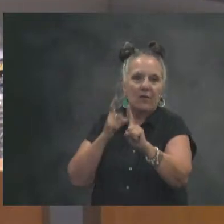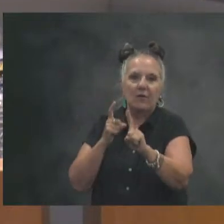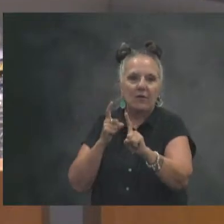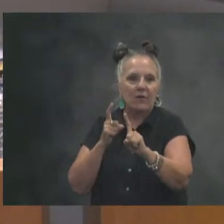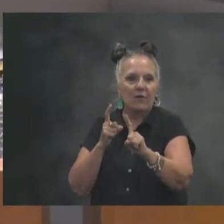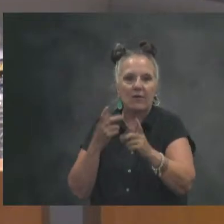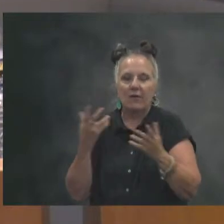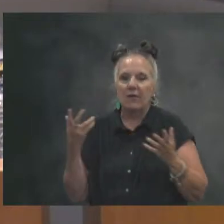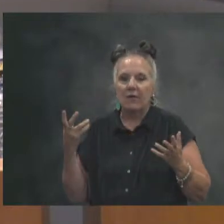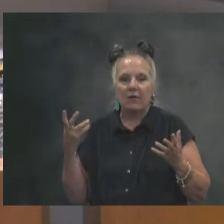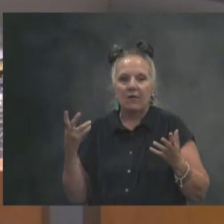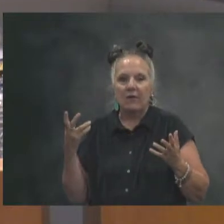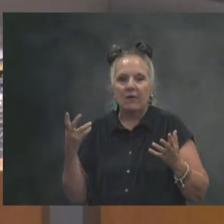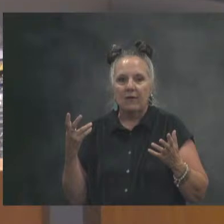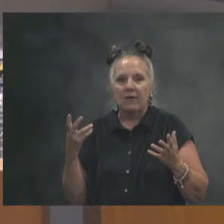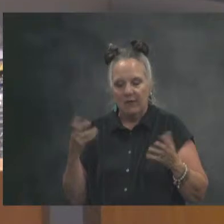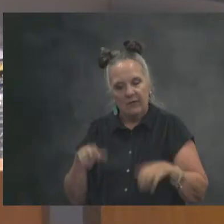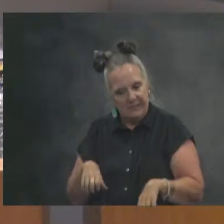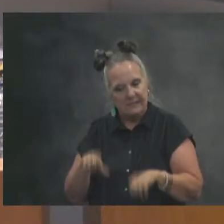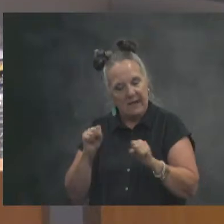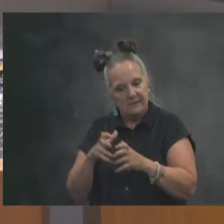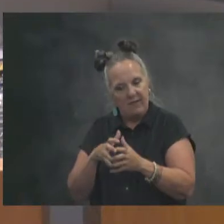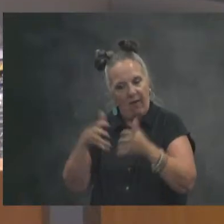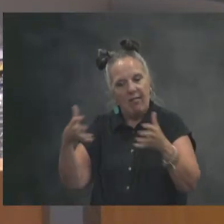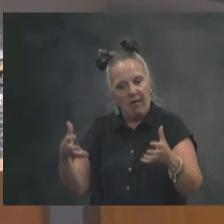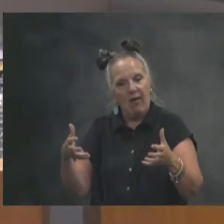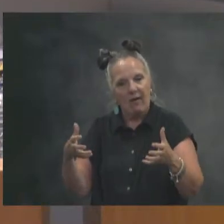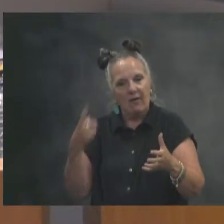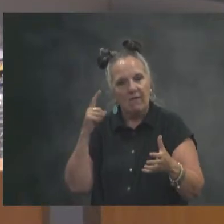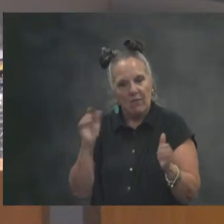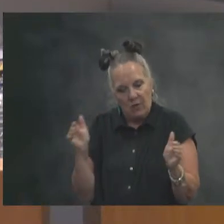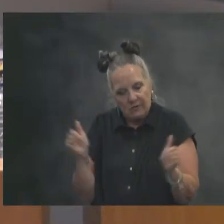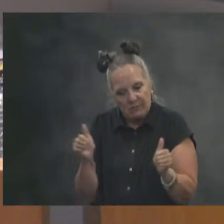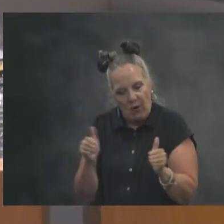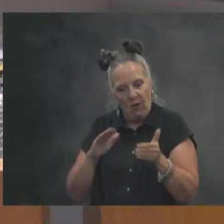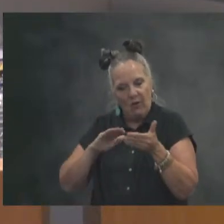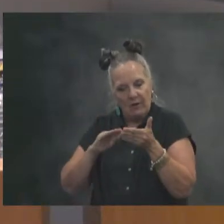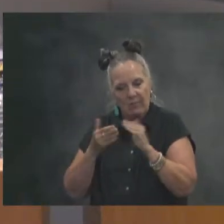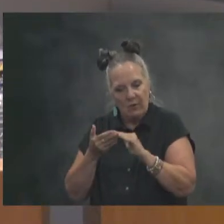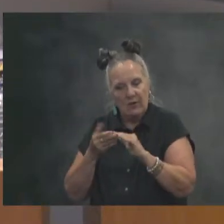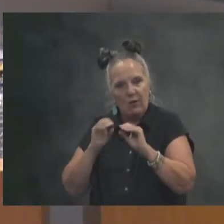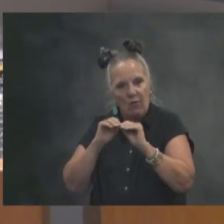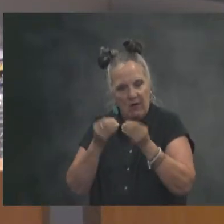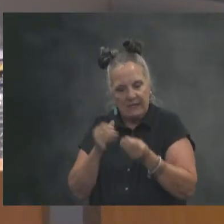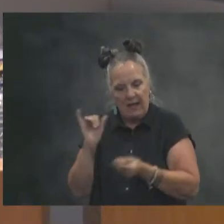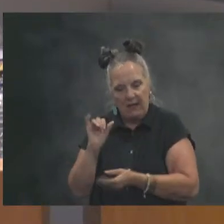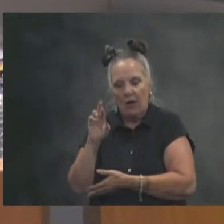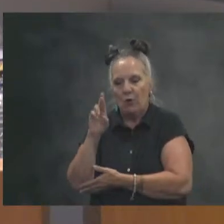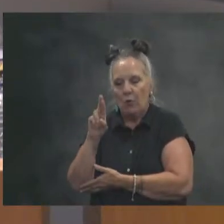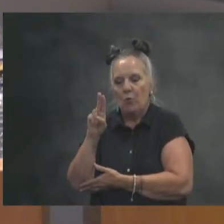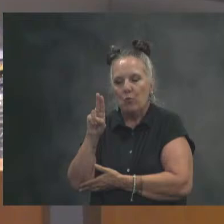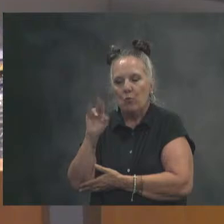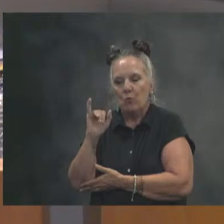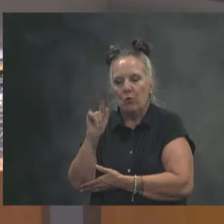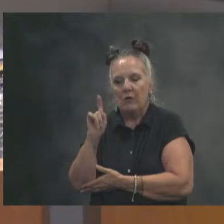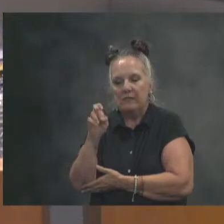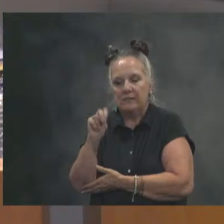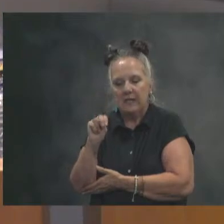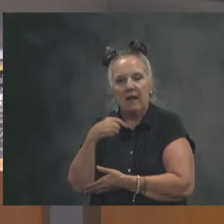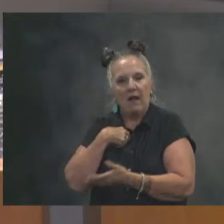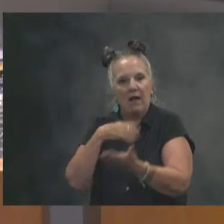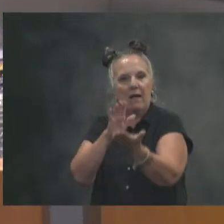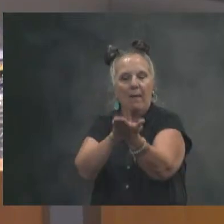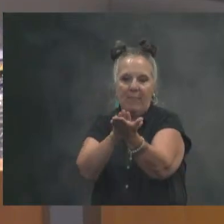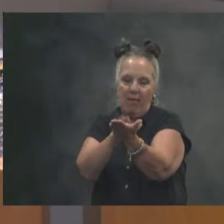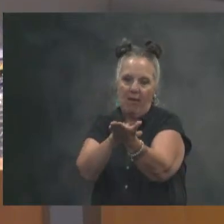butcherings and things like that. And it takes a lot for a small community organization like the Roritan. So I